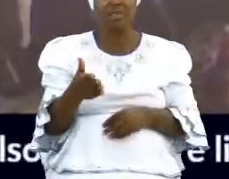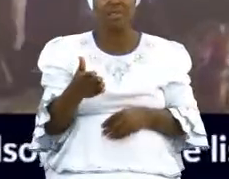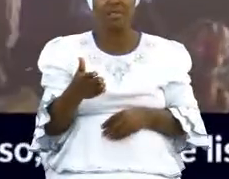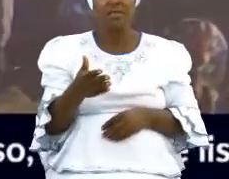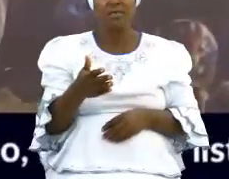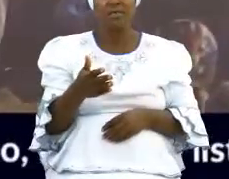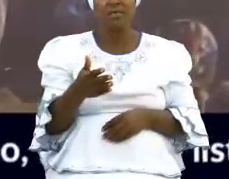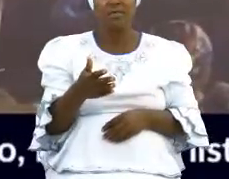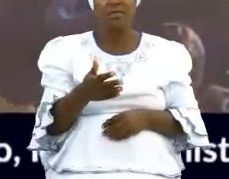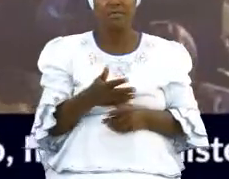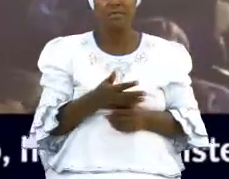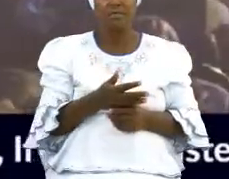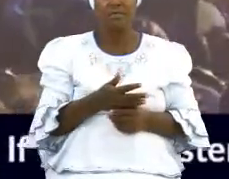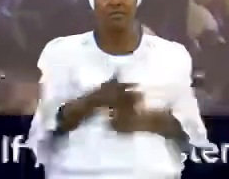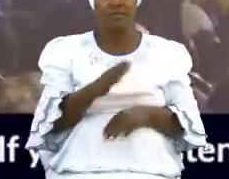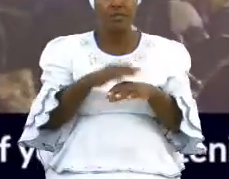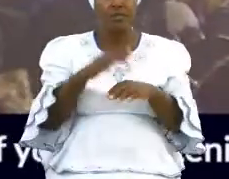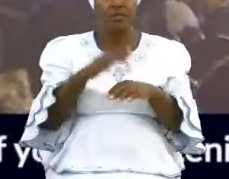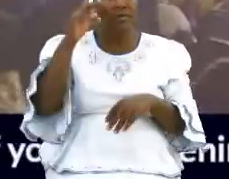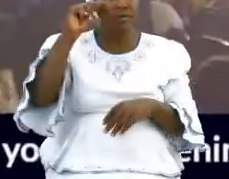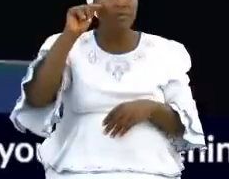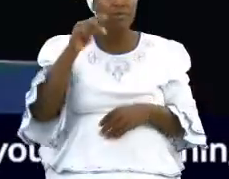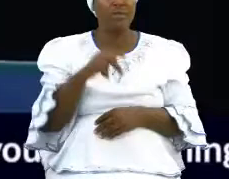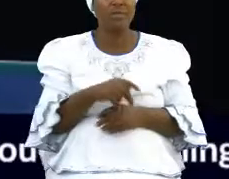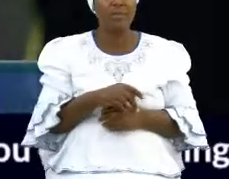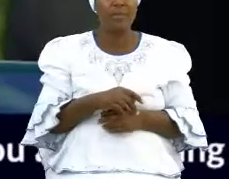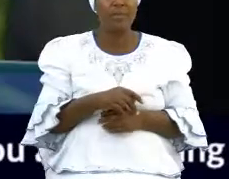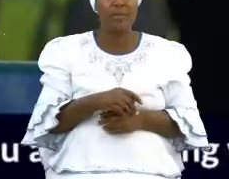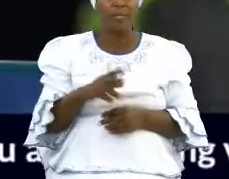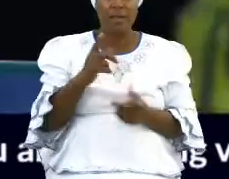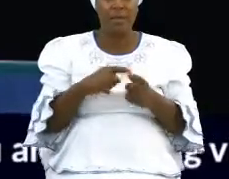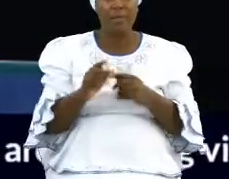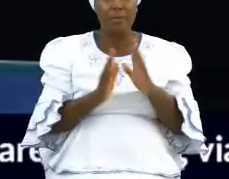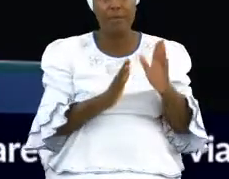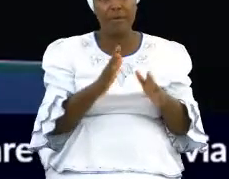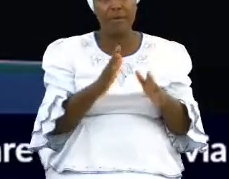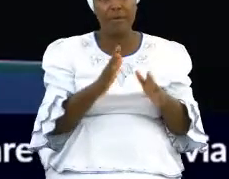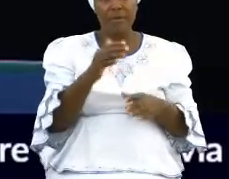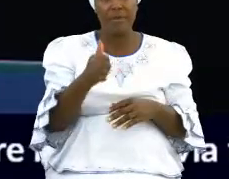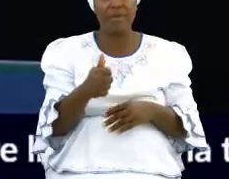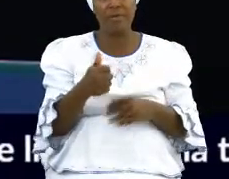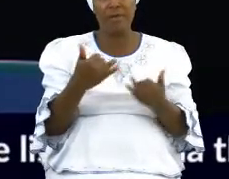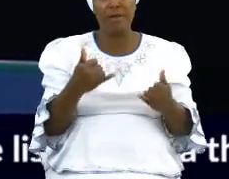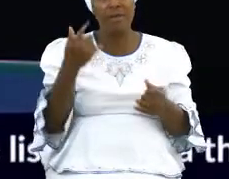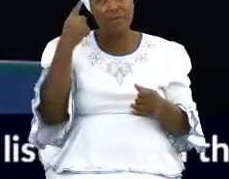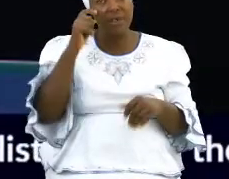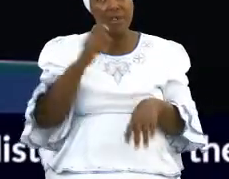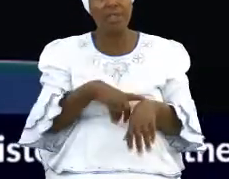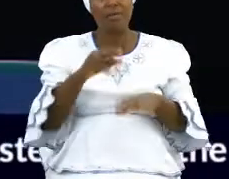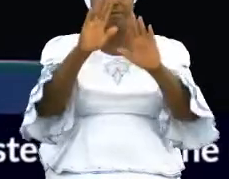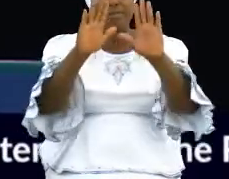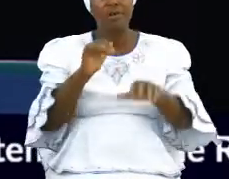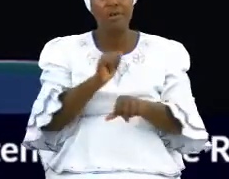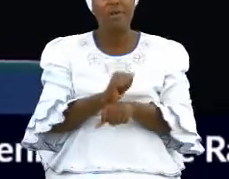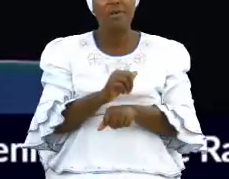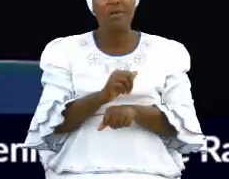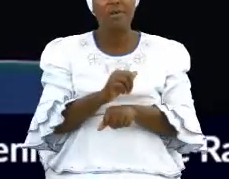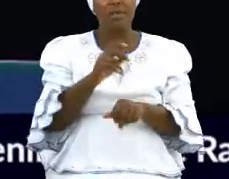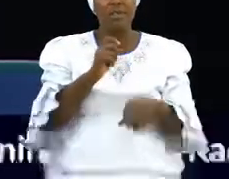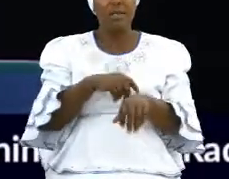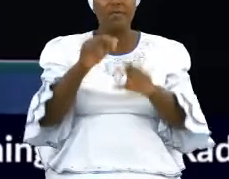numbers. And prepare yourself now for the time of miracle. The time of miracle is here